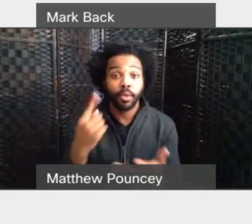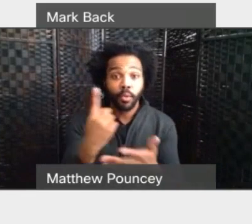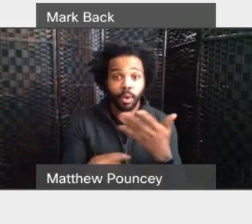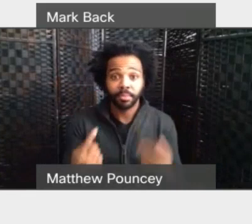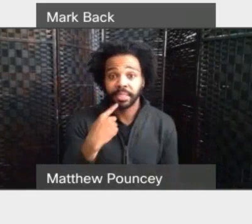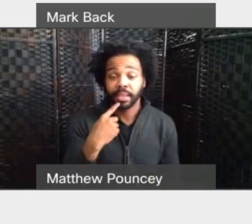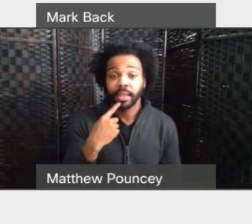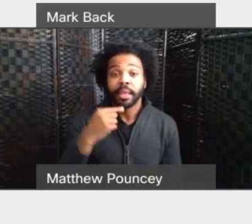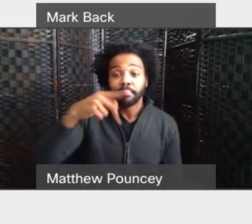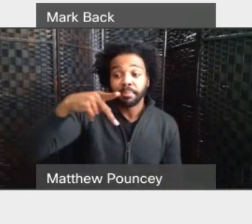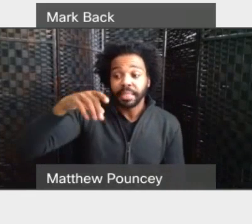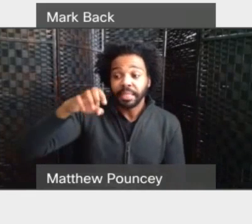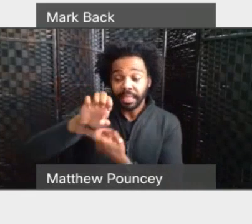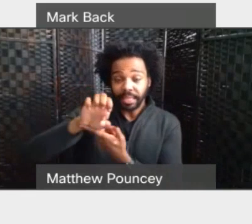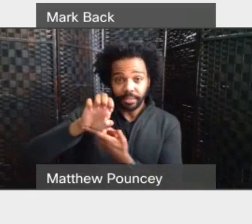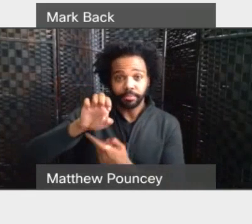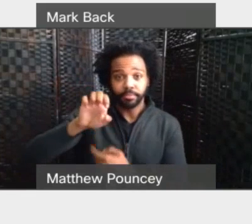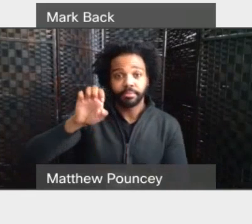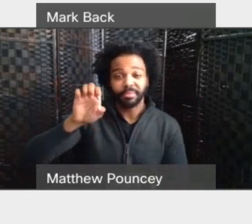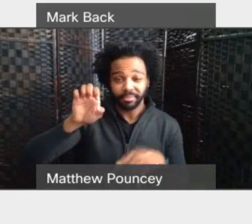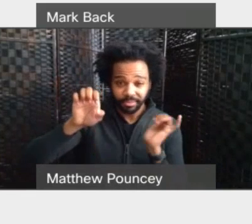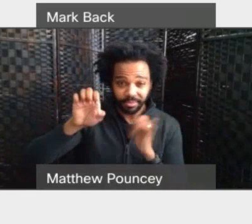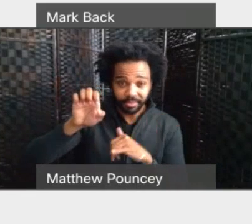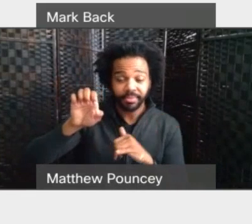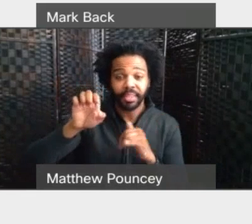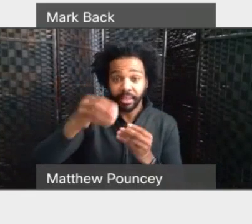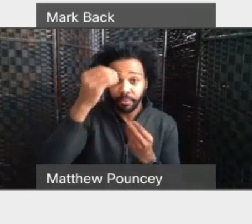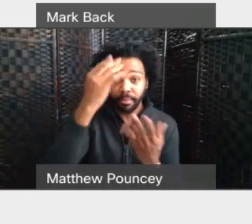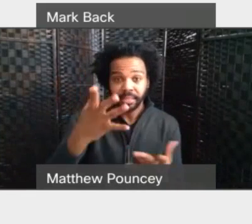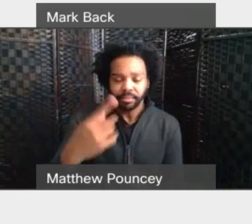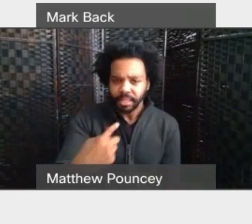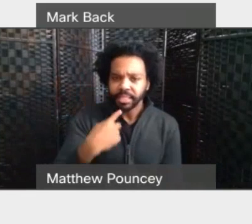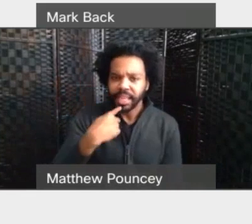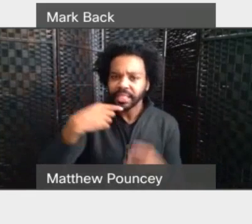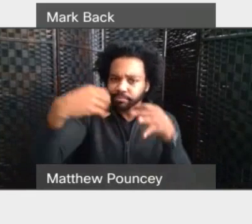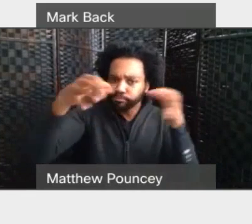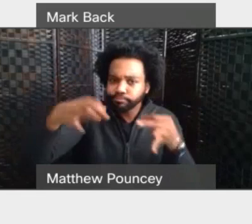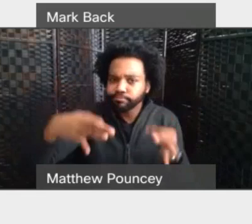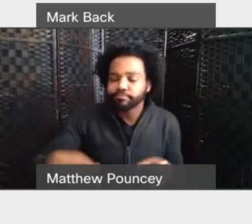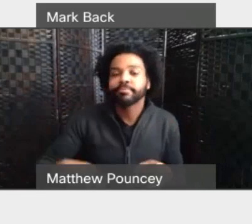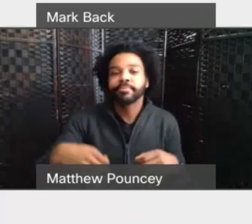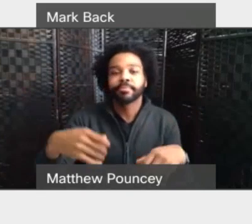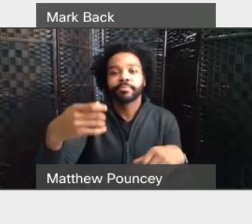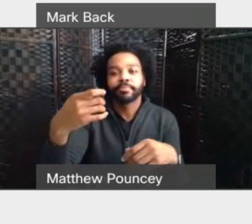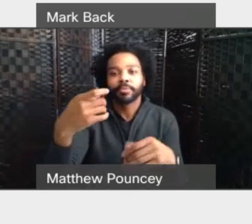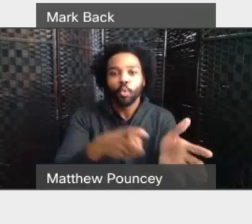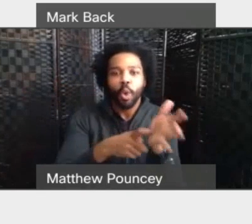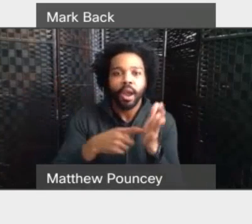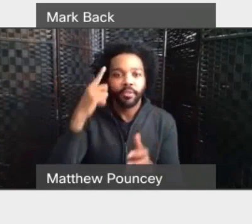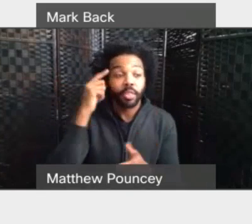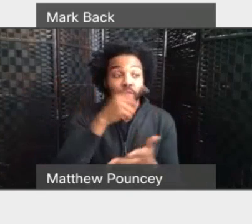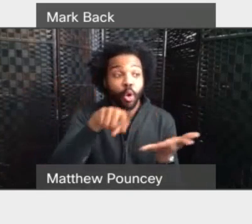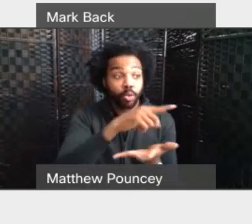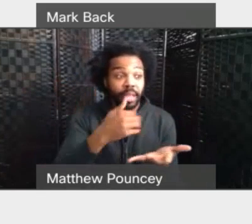personal protective equipment guidance, it does specifically say that it's mandated for those that are licensed healthcare